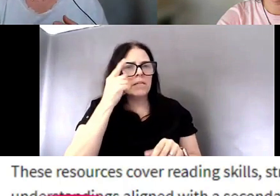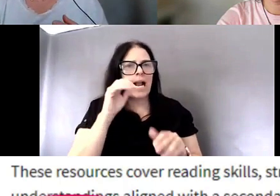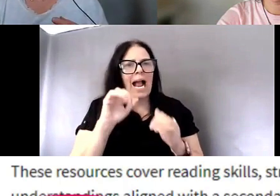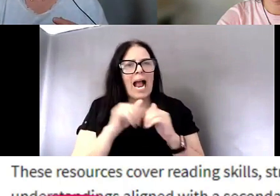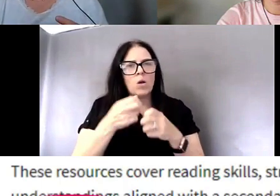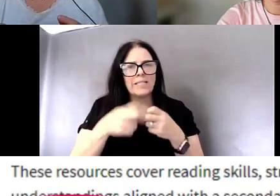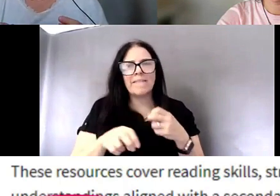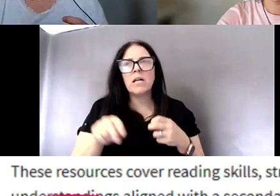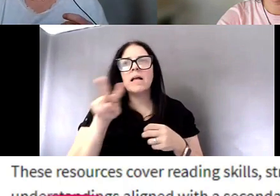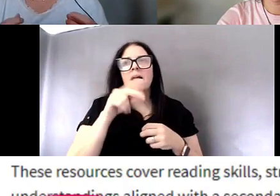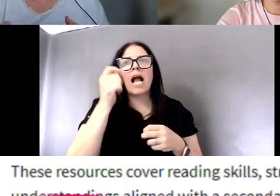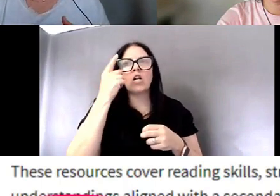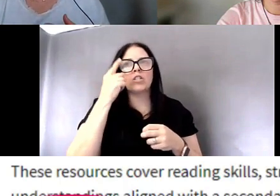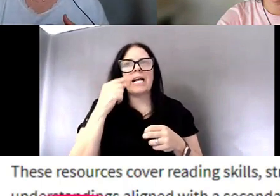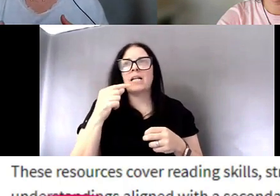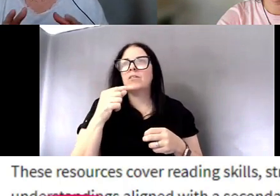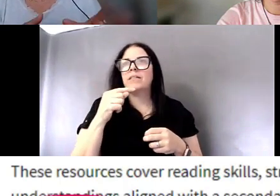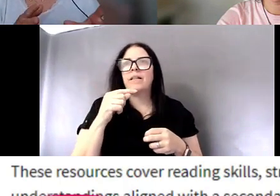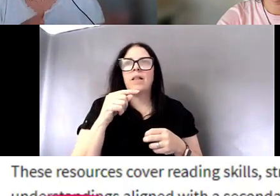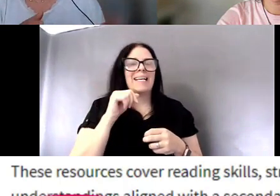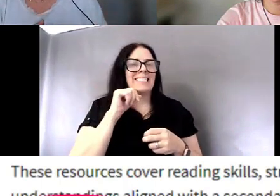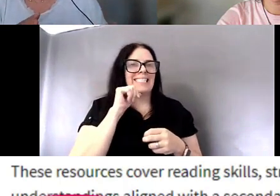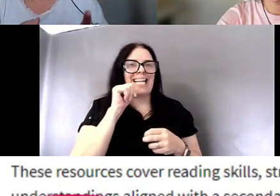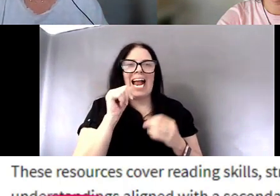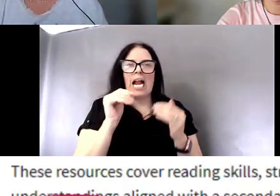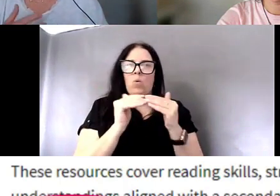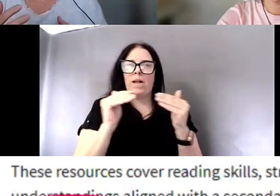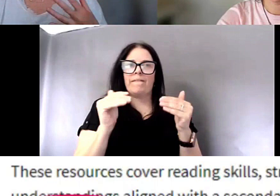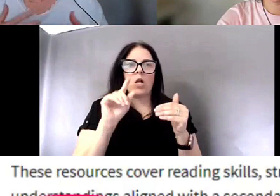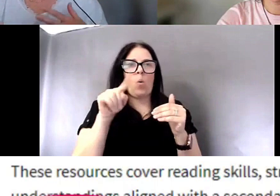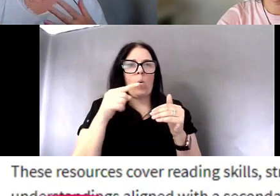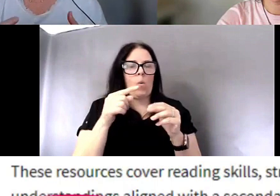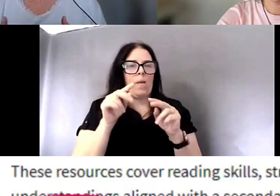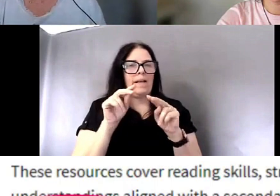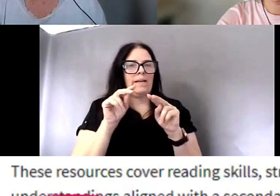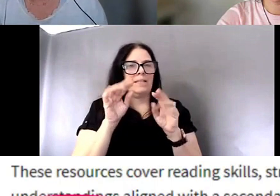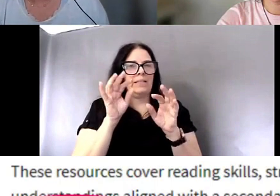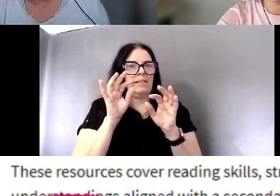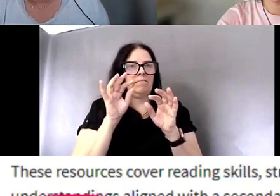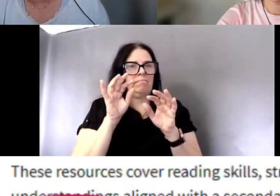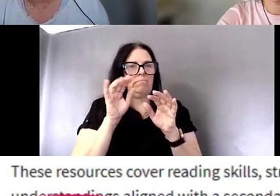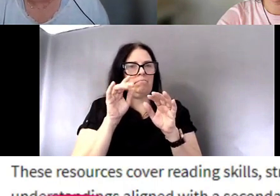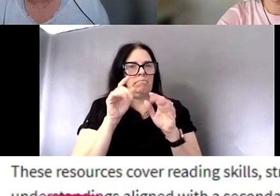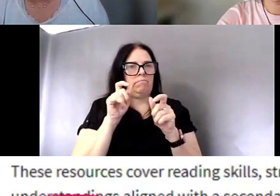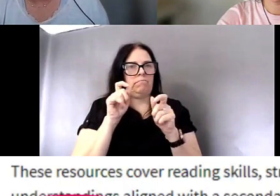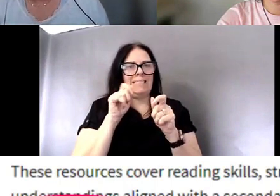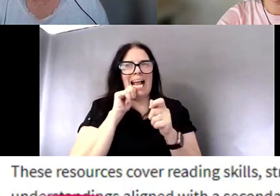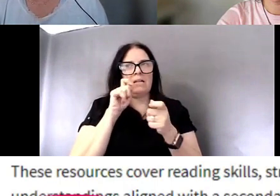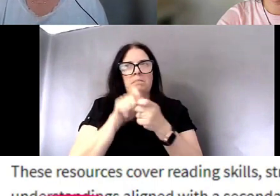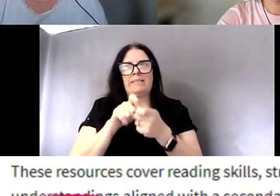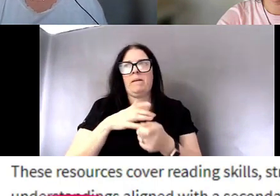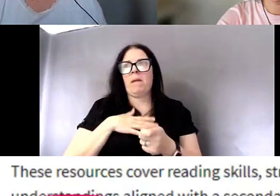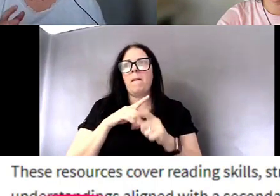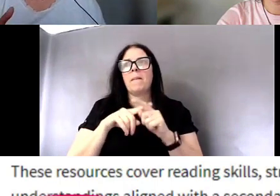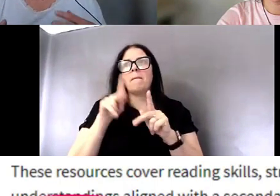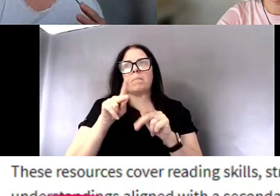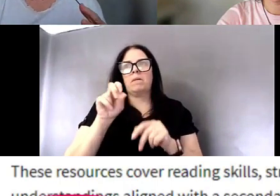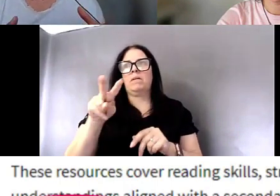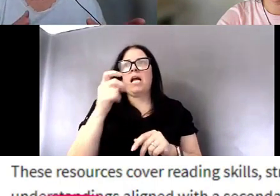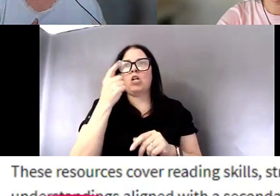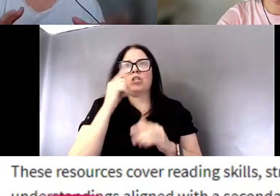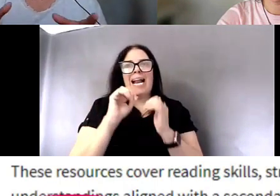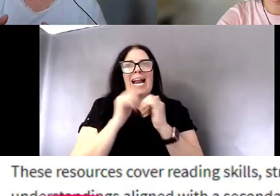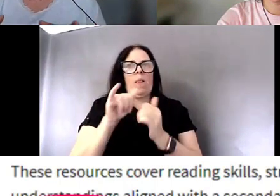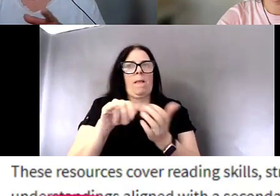generally. These are equivalencies, not specific, but people get a general sense of what this means. But